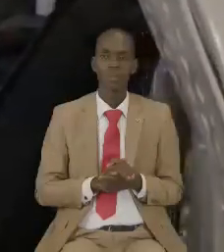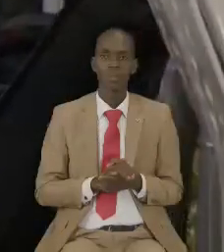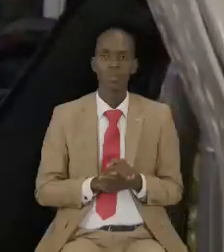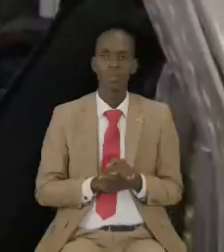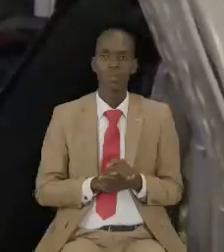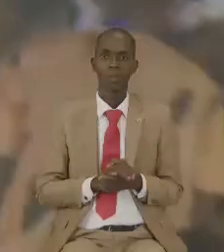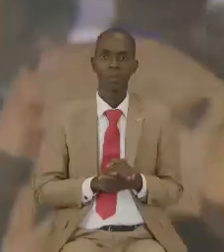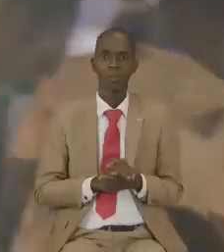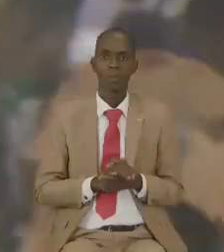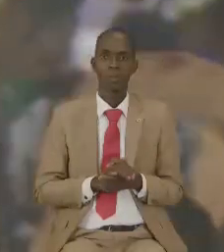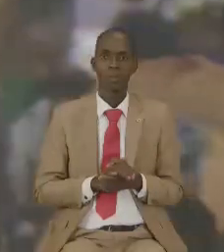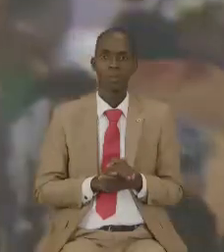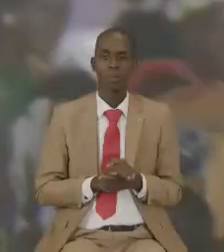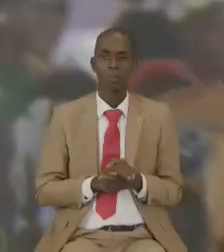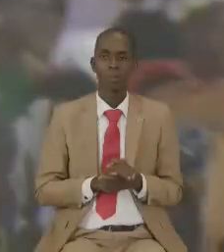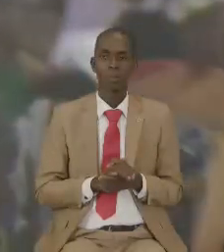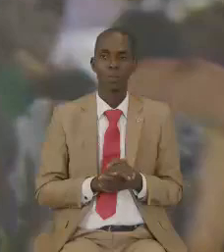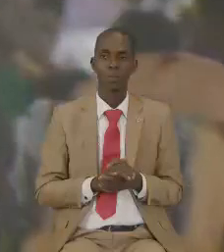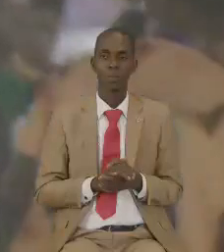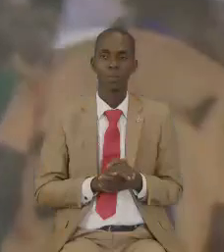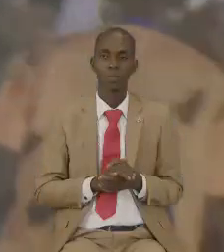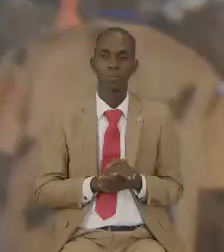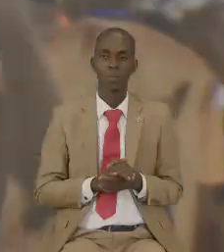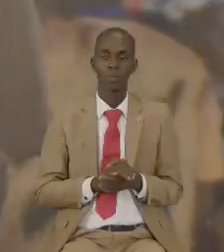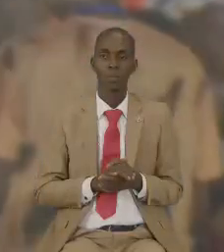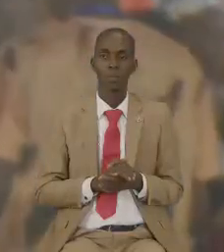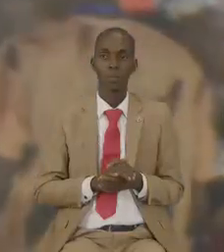Counselors, remember, write legibly